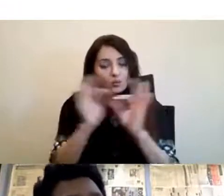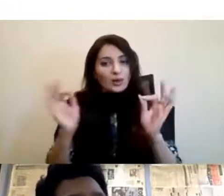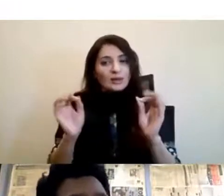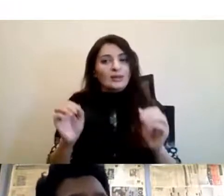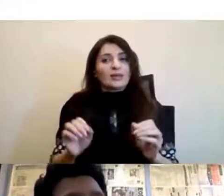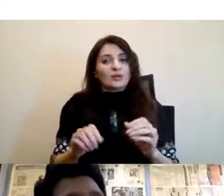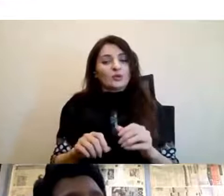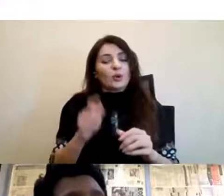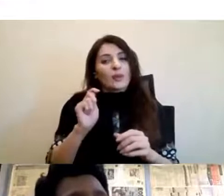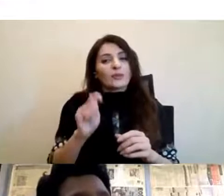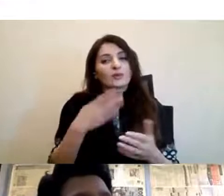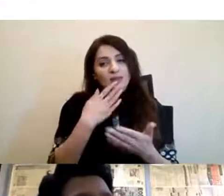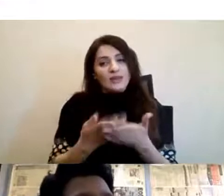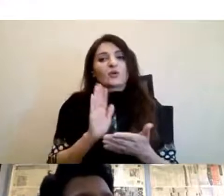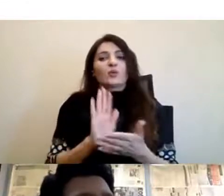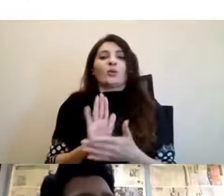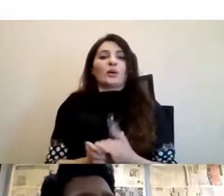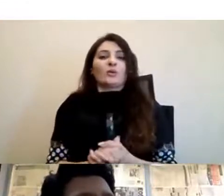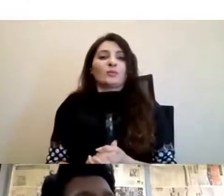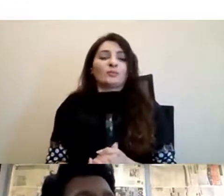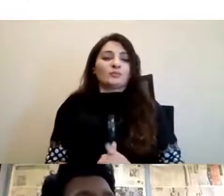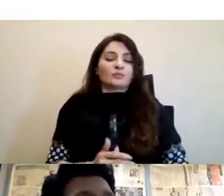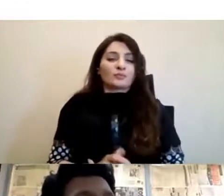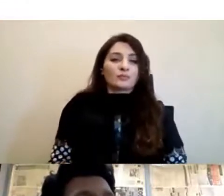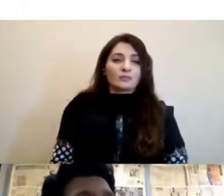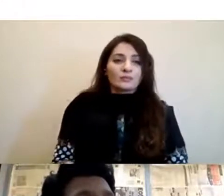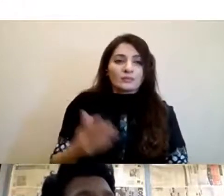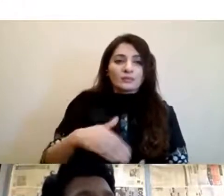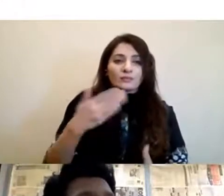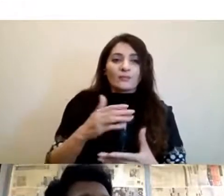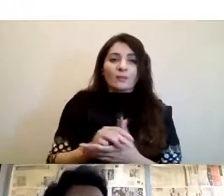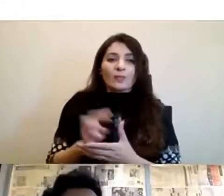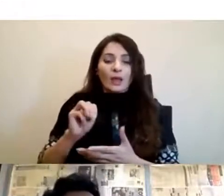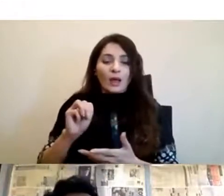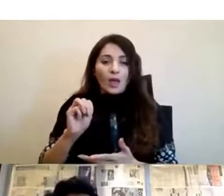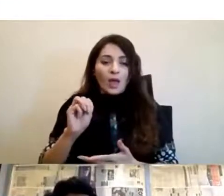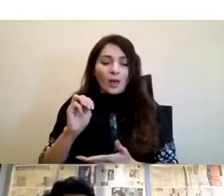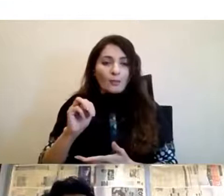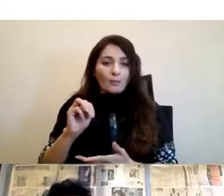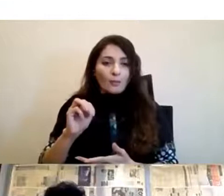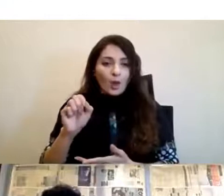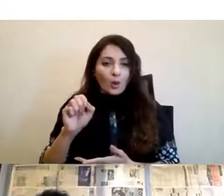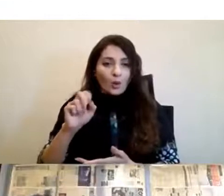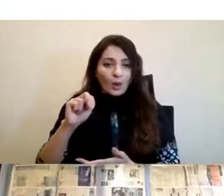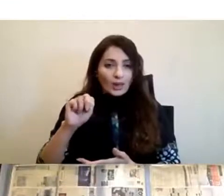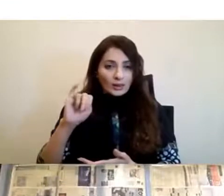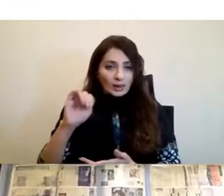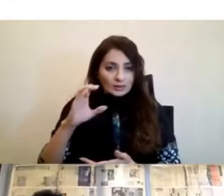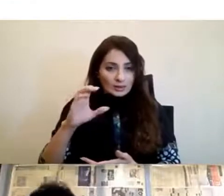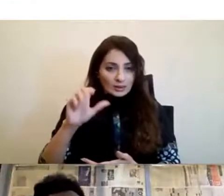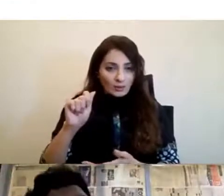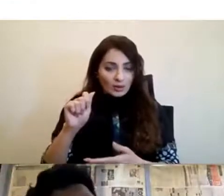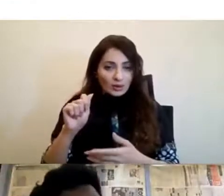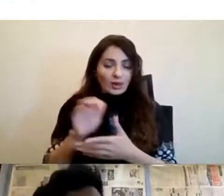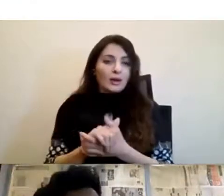Excellent. And I'll throw the next question to Monica. What are some of the more innovative ways